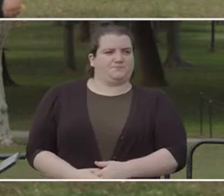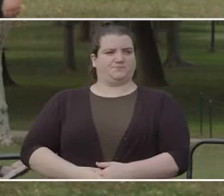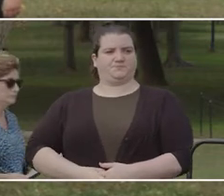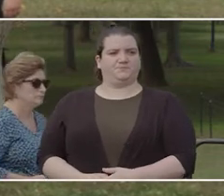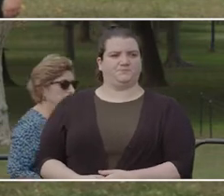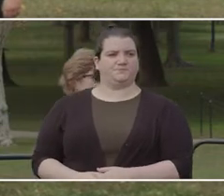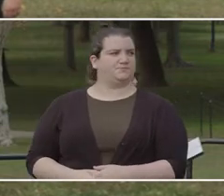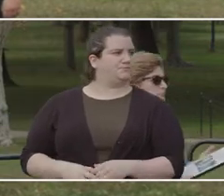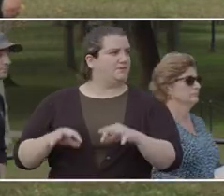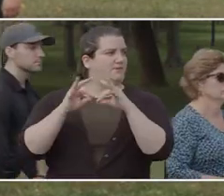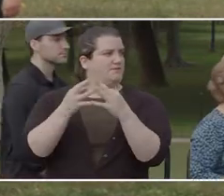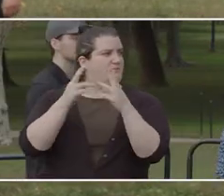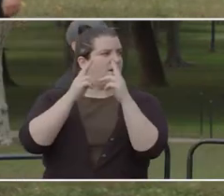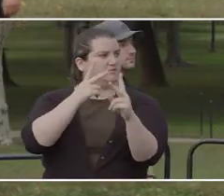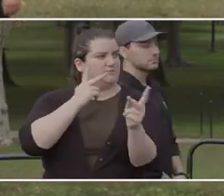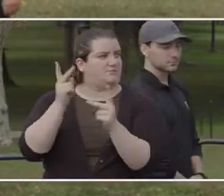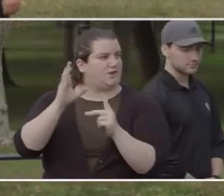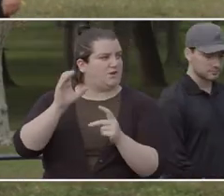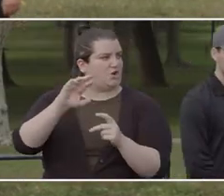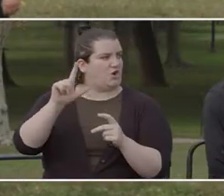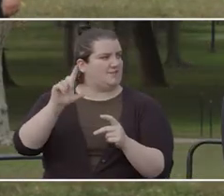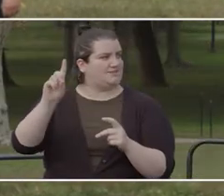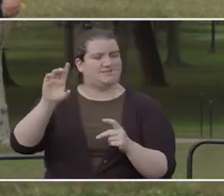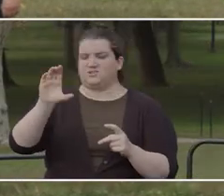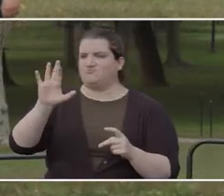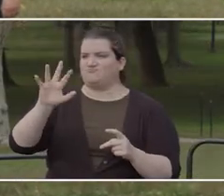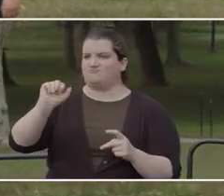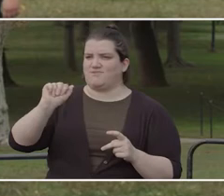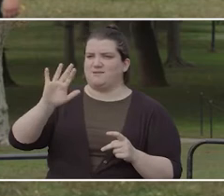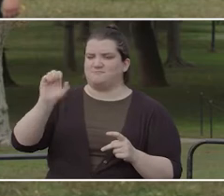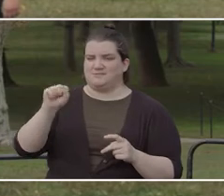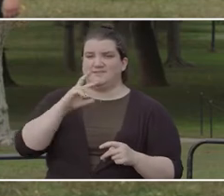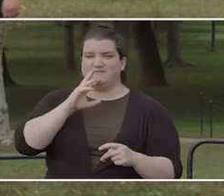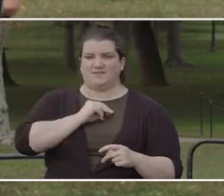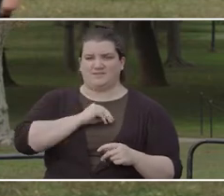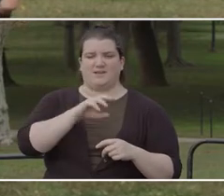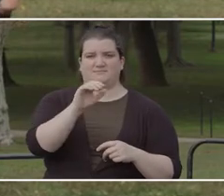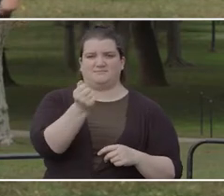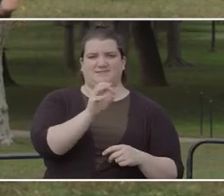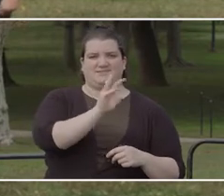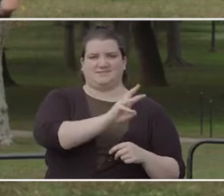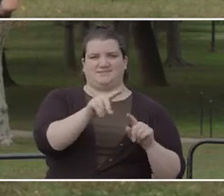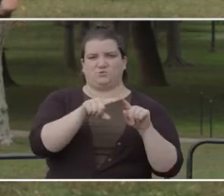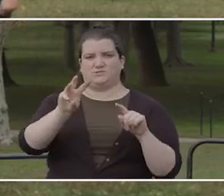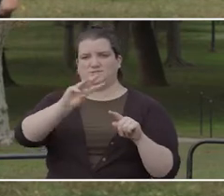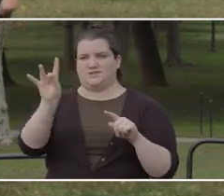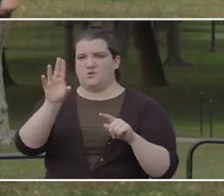The family honors the memory of Carl D. Krabs, Vietnam, 66-68, U.S.